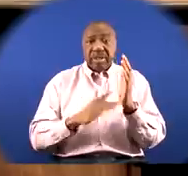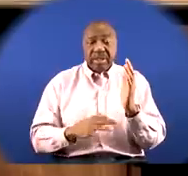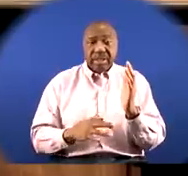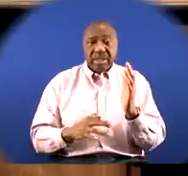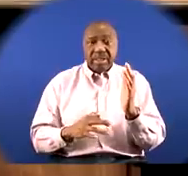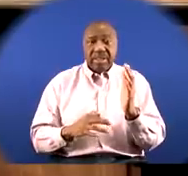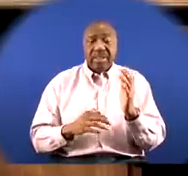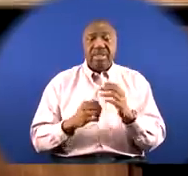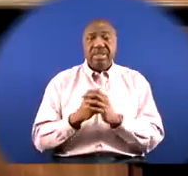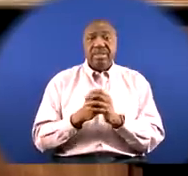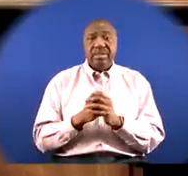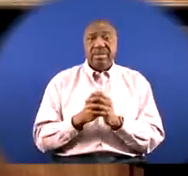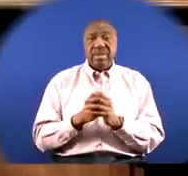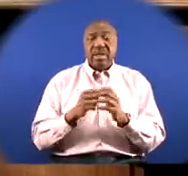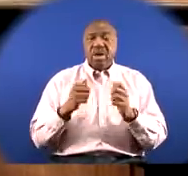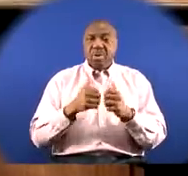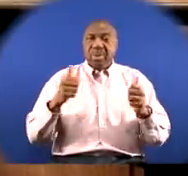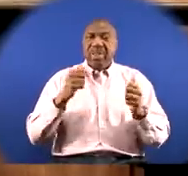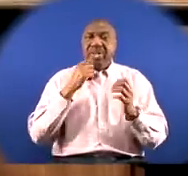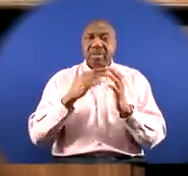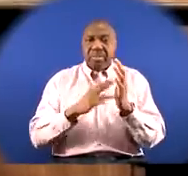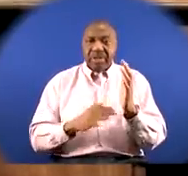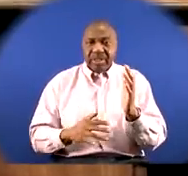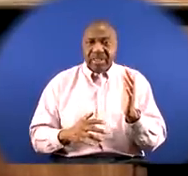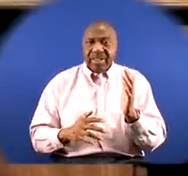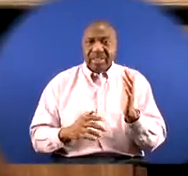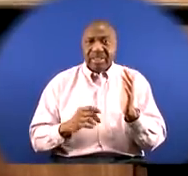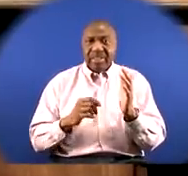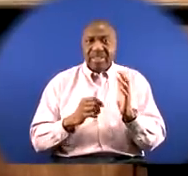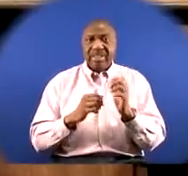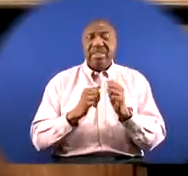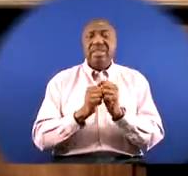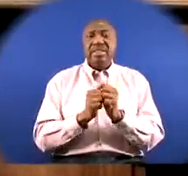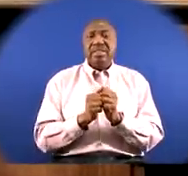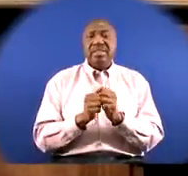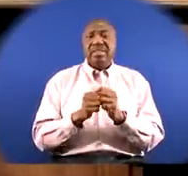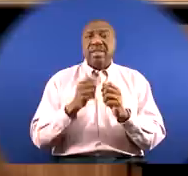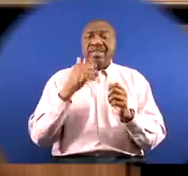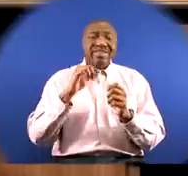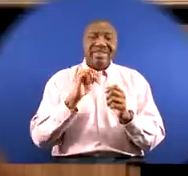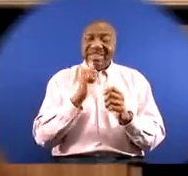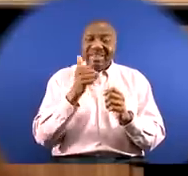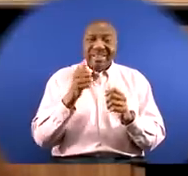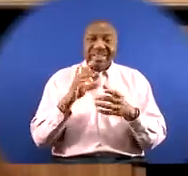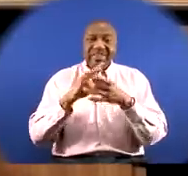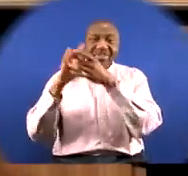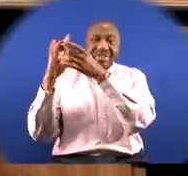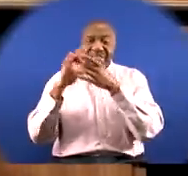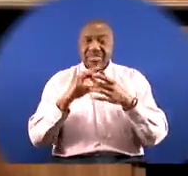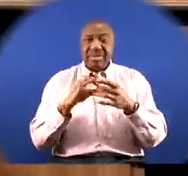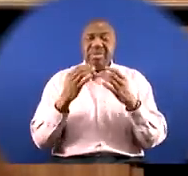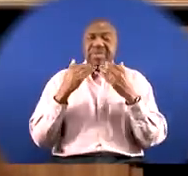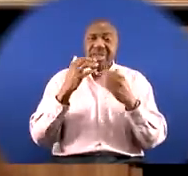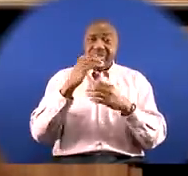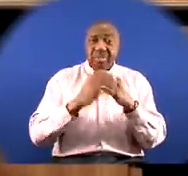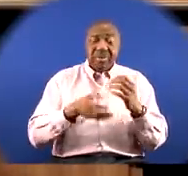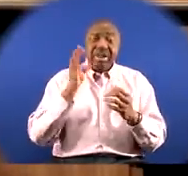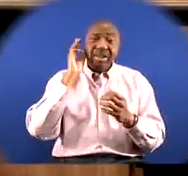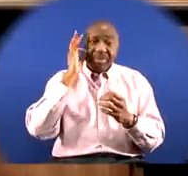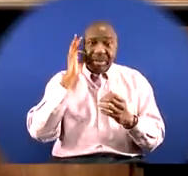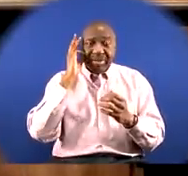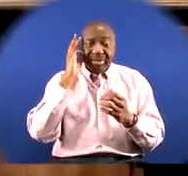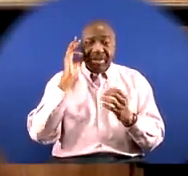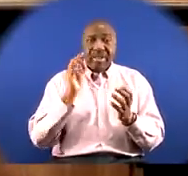the shedding of blood, there'd be no remission of sin. So God, we thank you for the blood. We thank you for these elements that